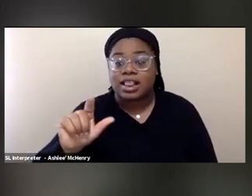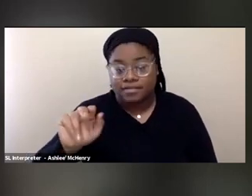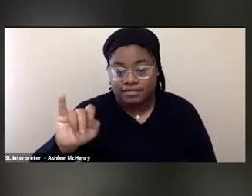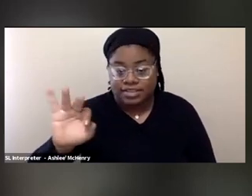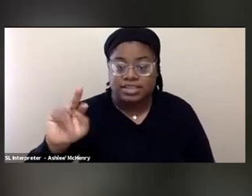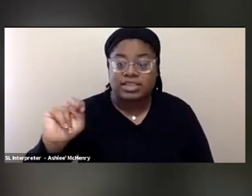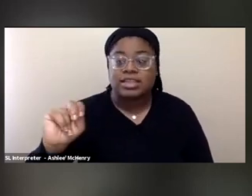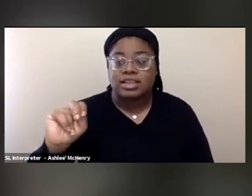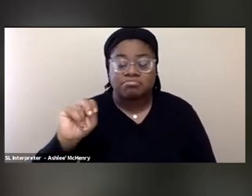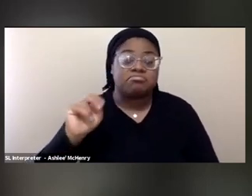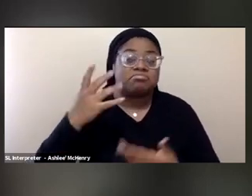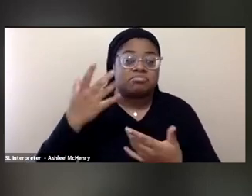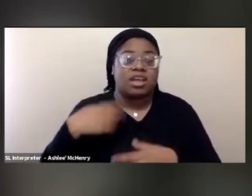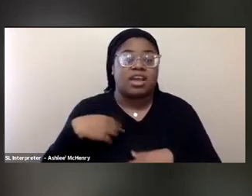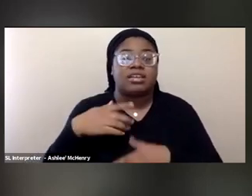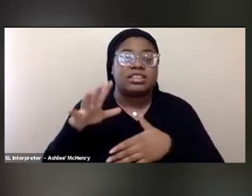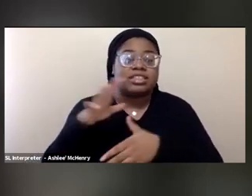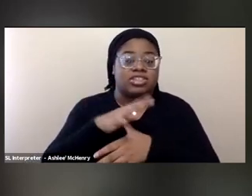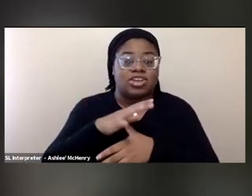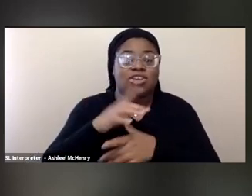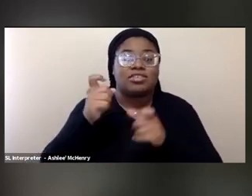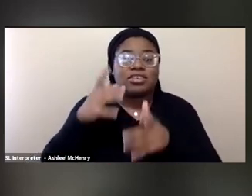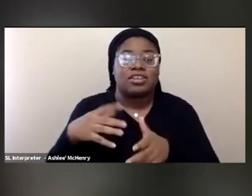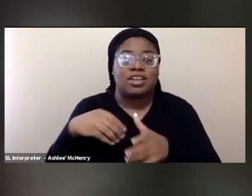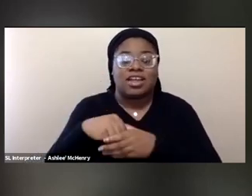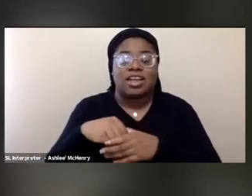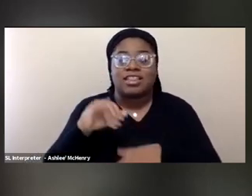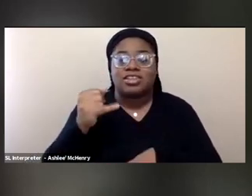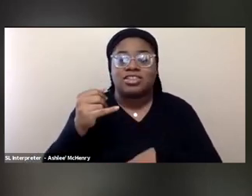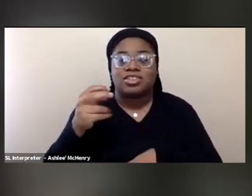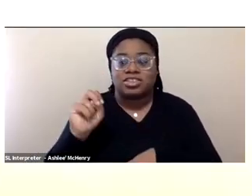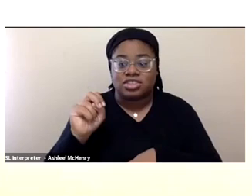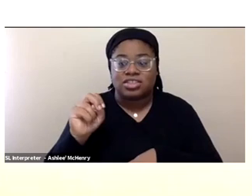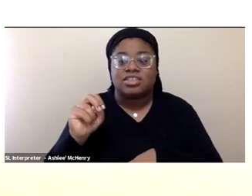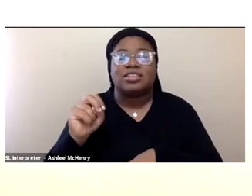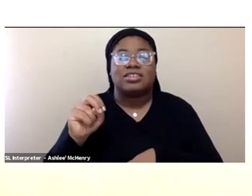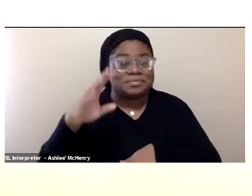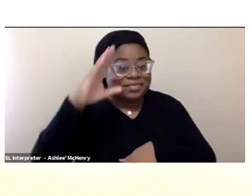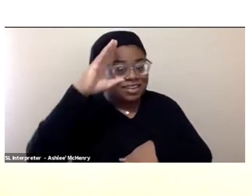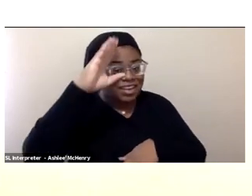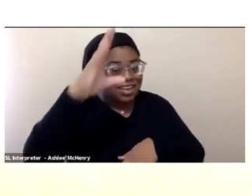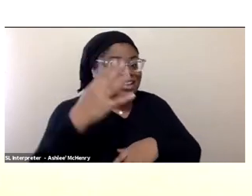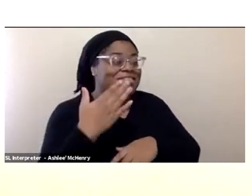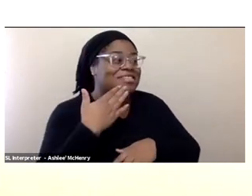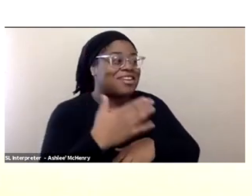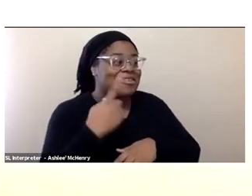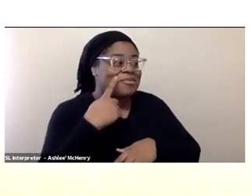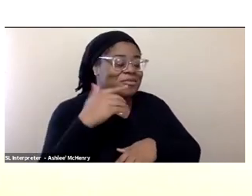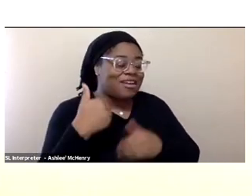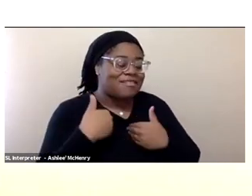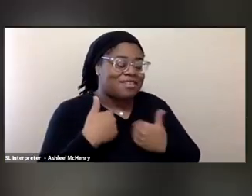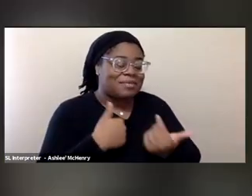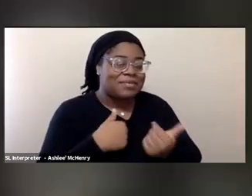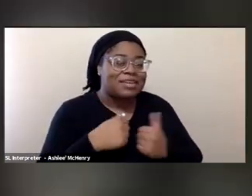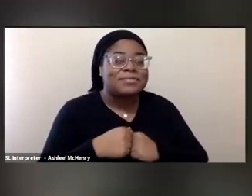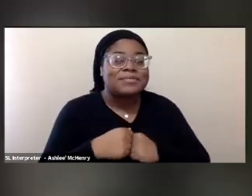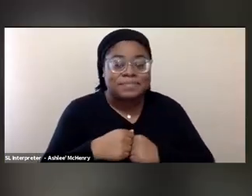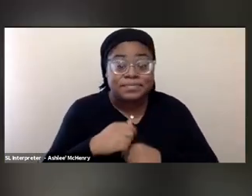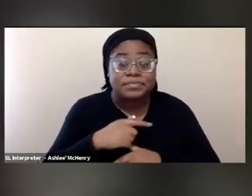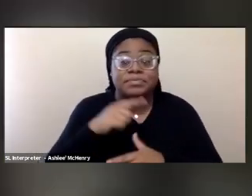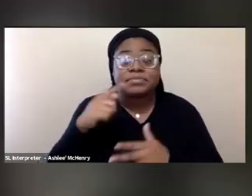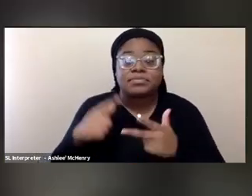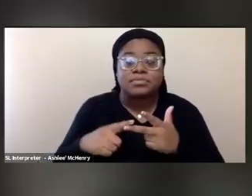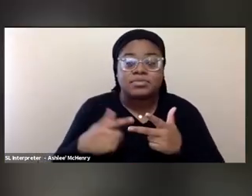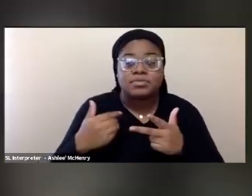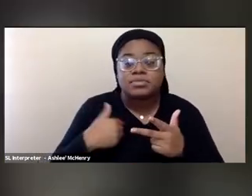Animation and Mixed Media for the Jim Henson Company. Hey, Sydney. Hey, how are you? Thanks for having me. And next,